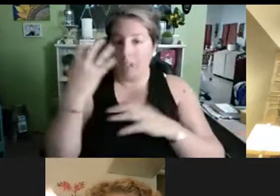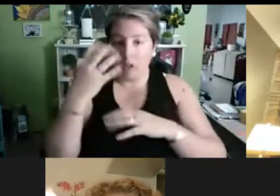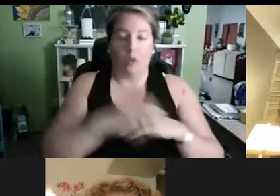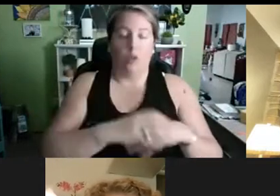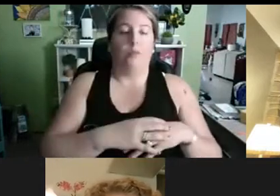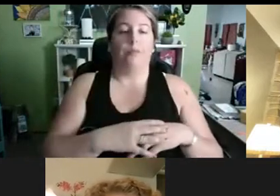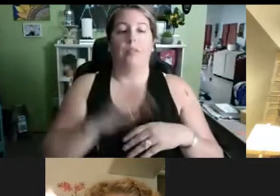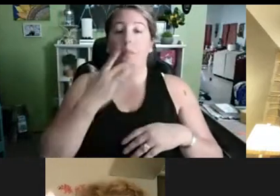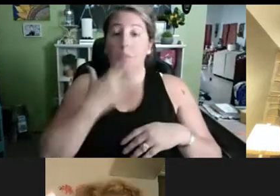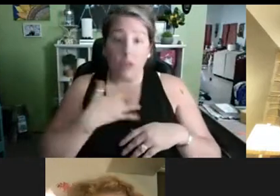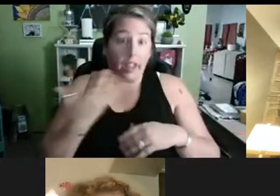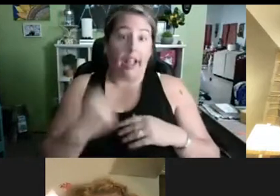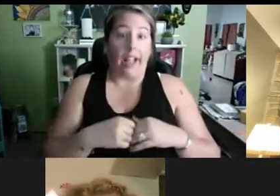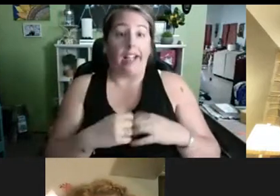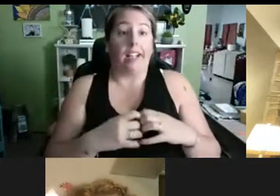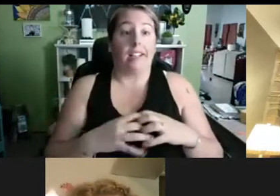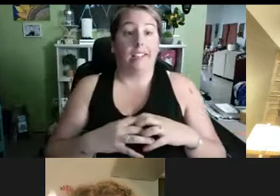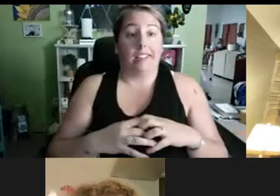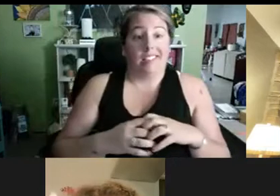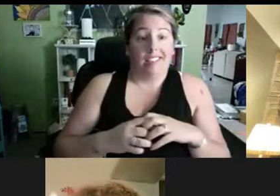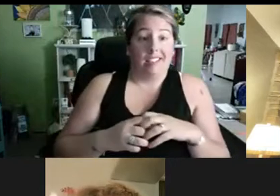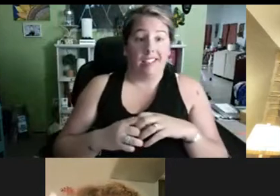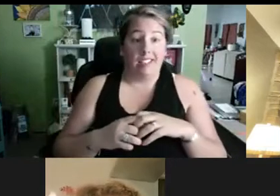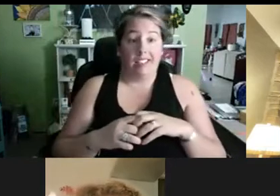Scentiversary, birthday, like